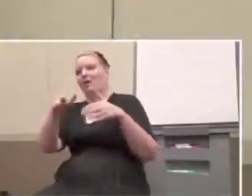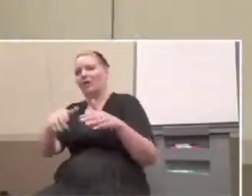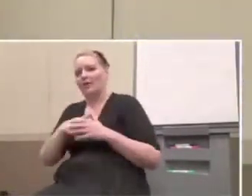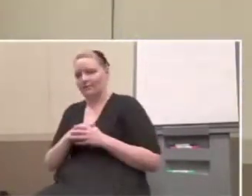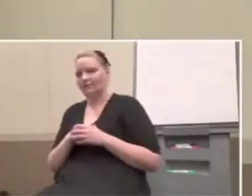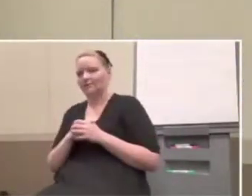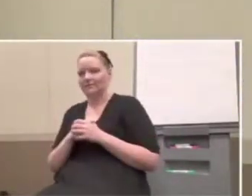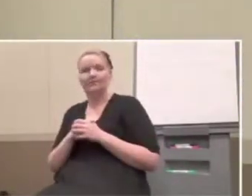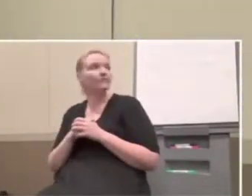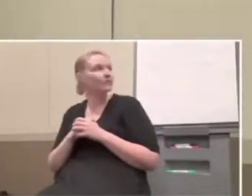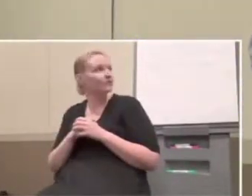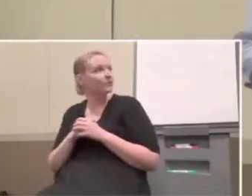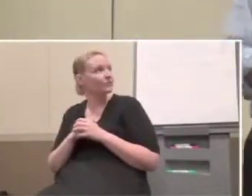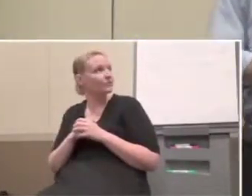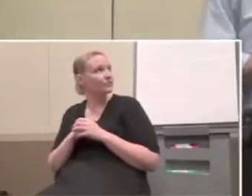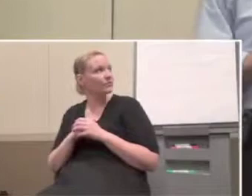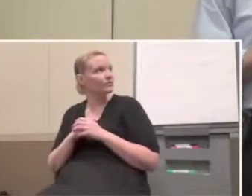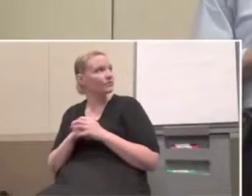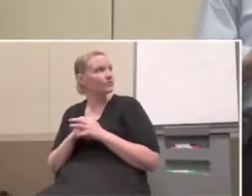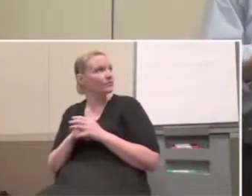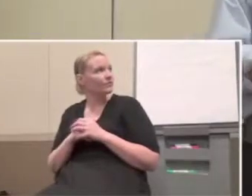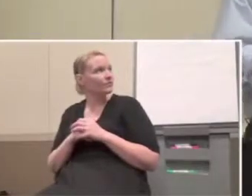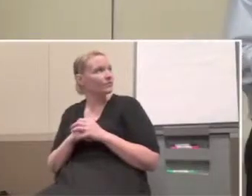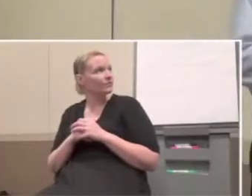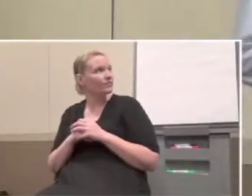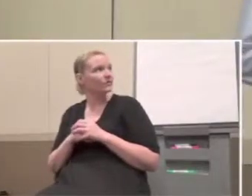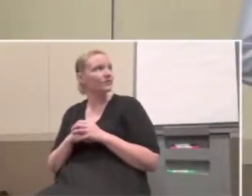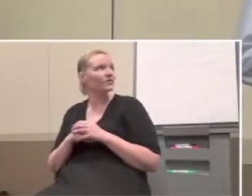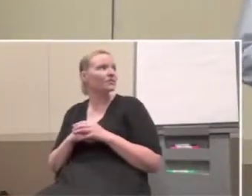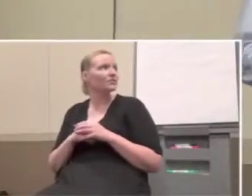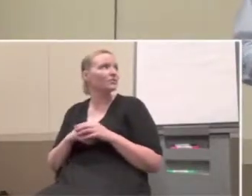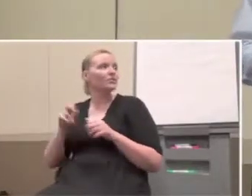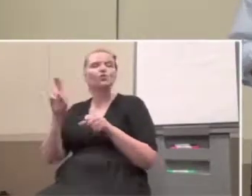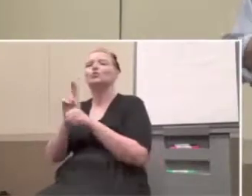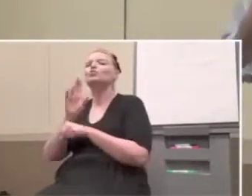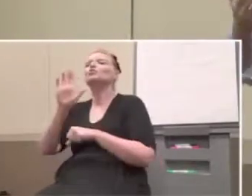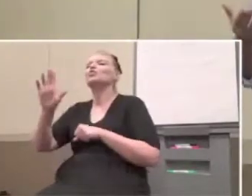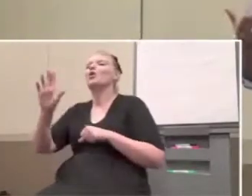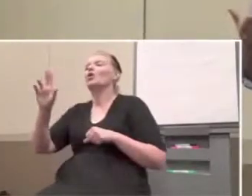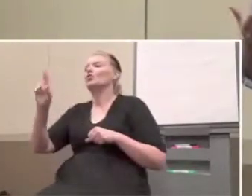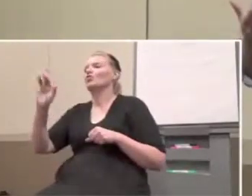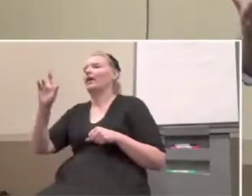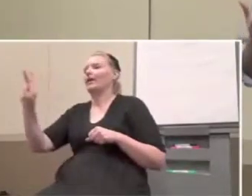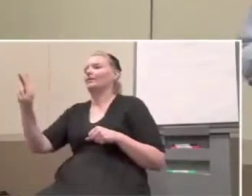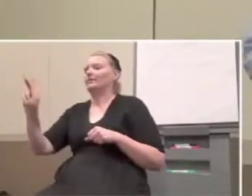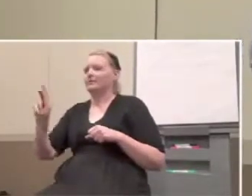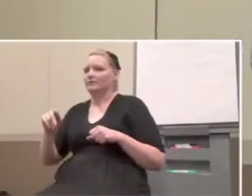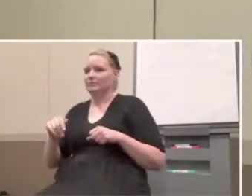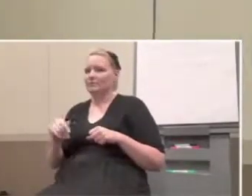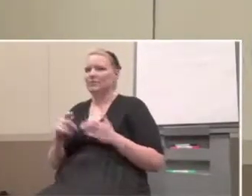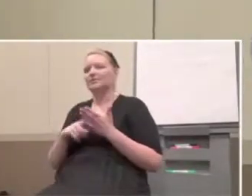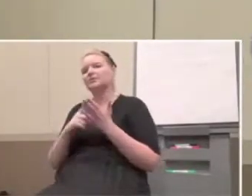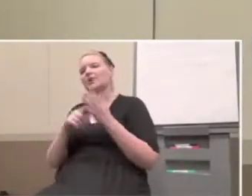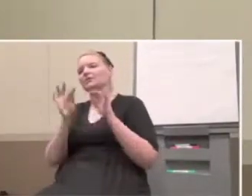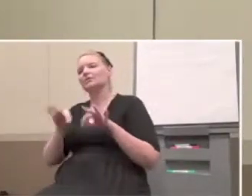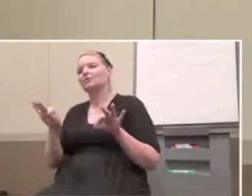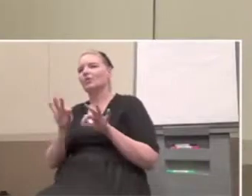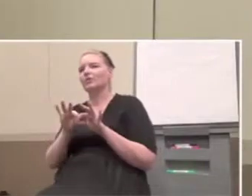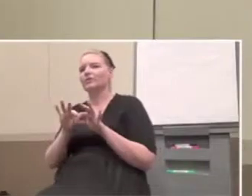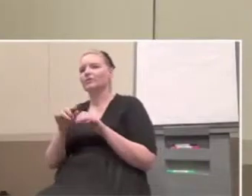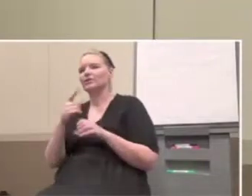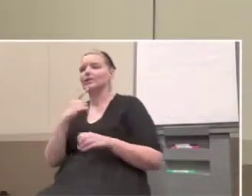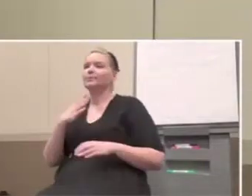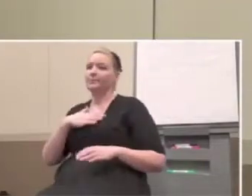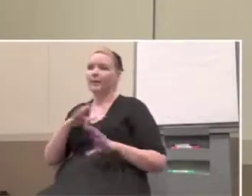other adult. If you pull rank unnecessarily, now sometimes it's important to say it's my classroom,